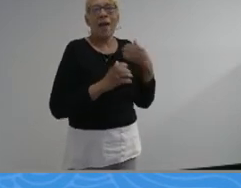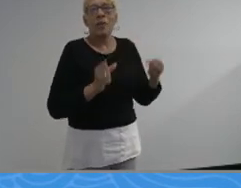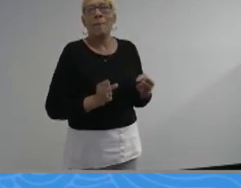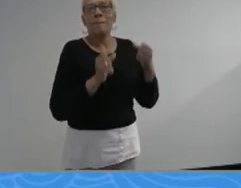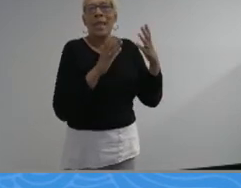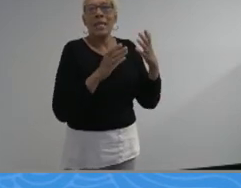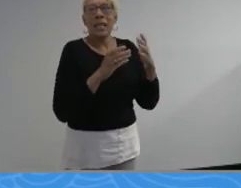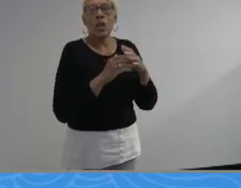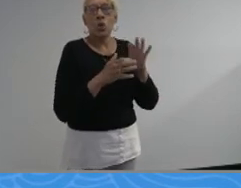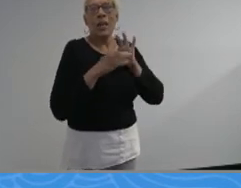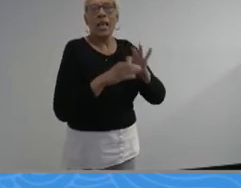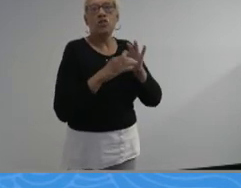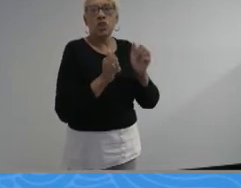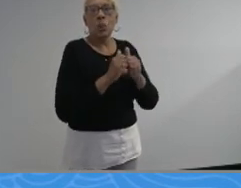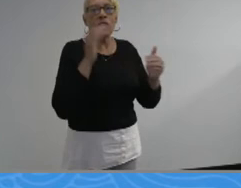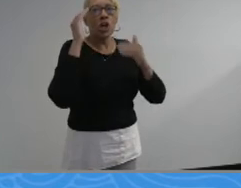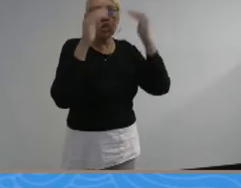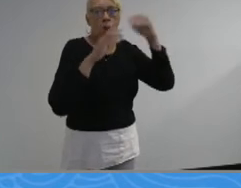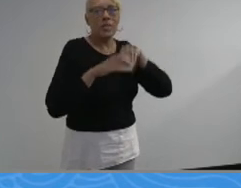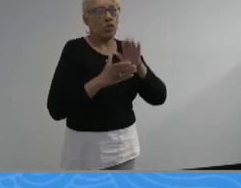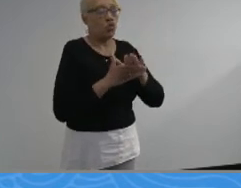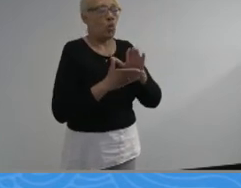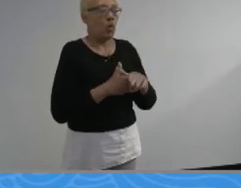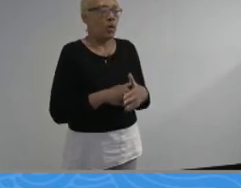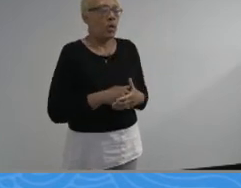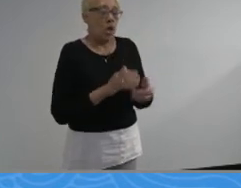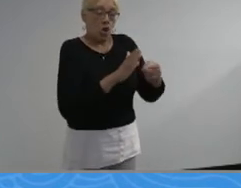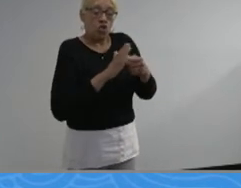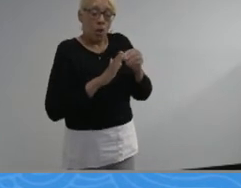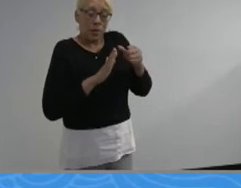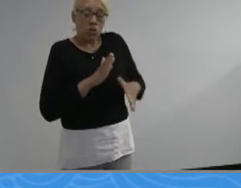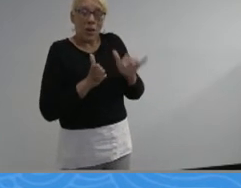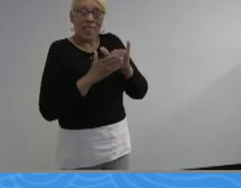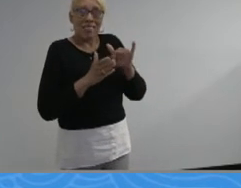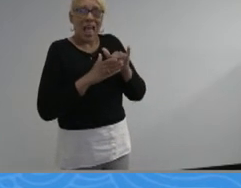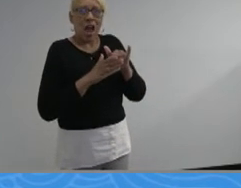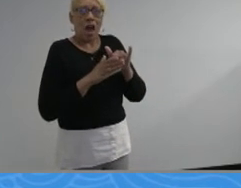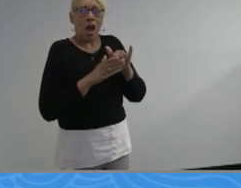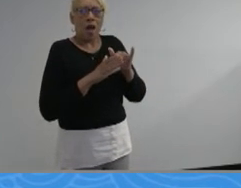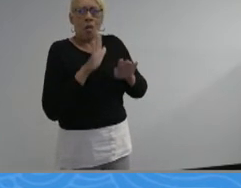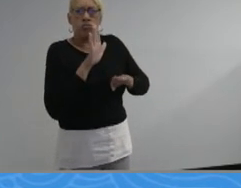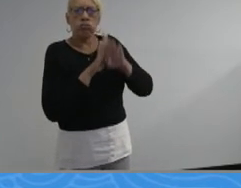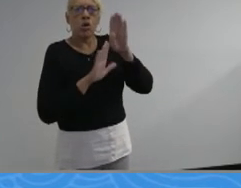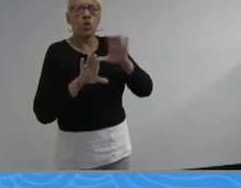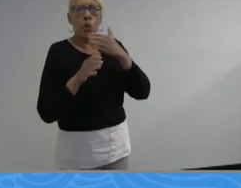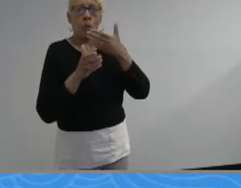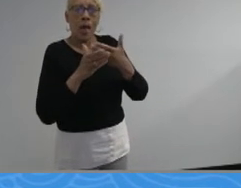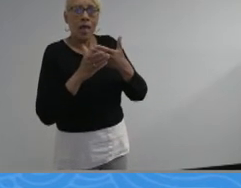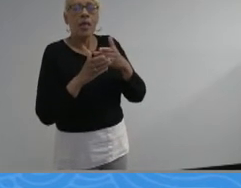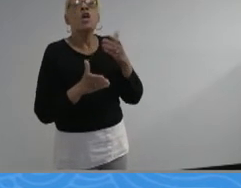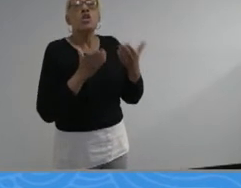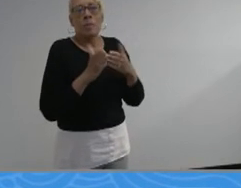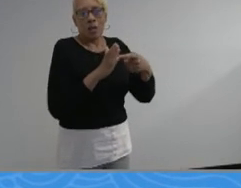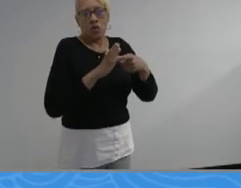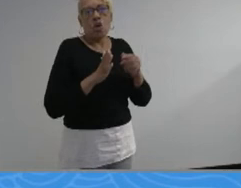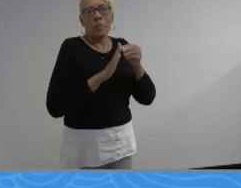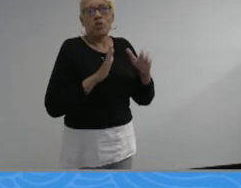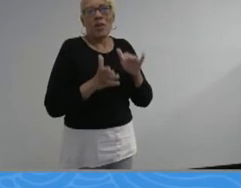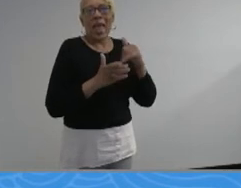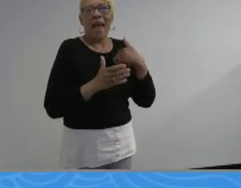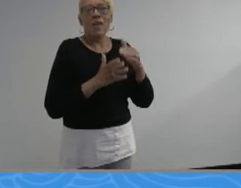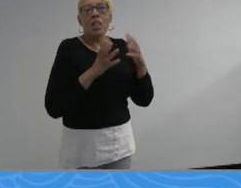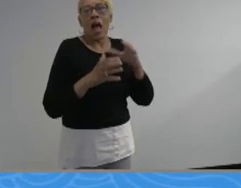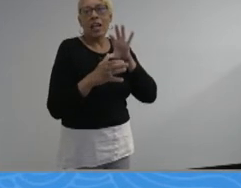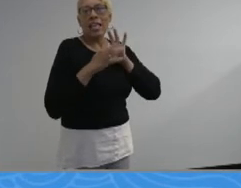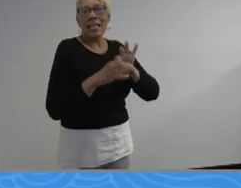viable relationships with adults in the school. Show me the students who are thriving in the school. You're probably going to show me students who have lots of connections and